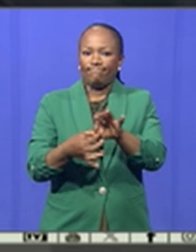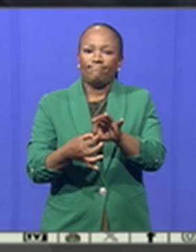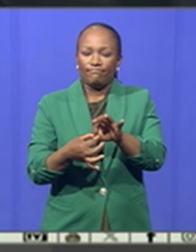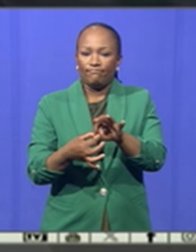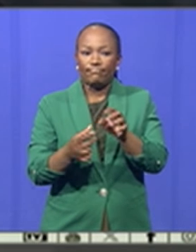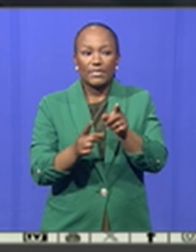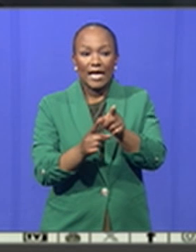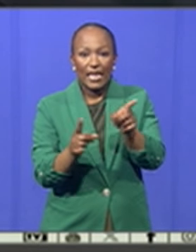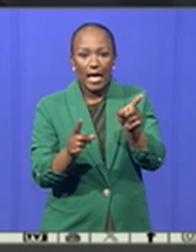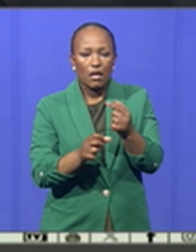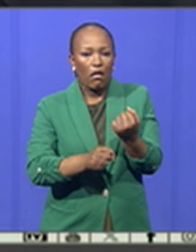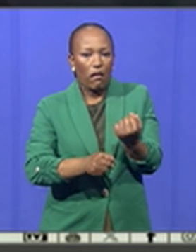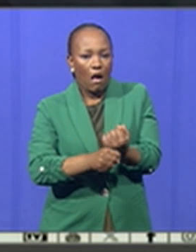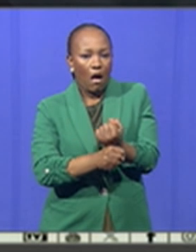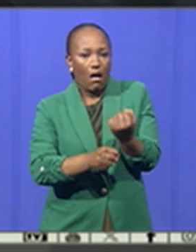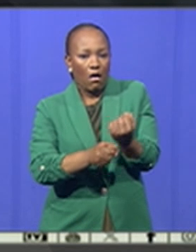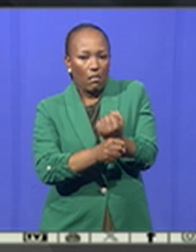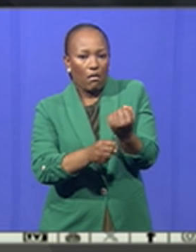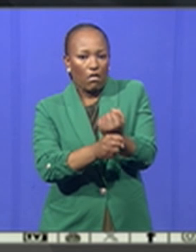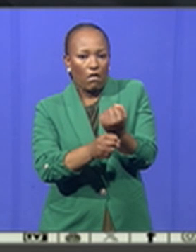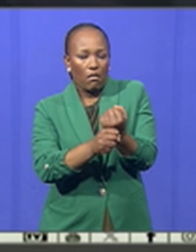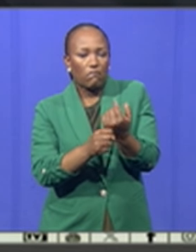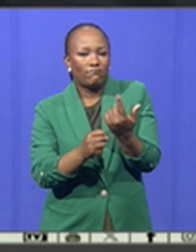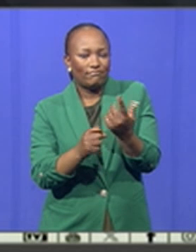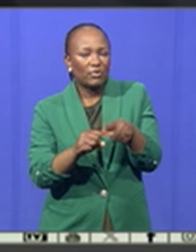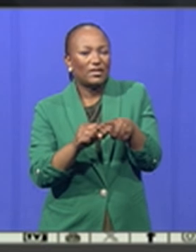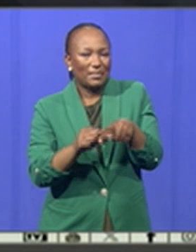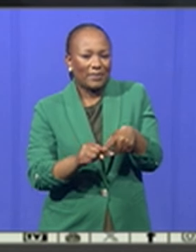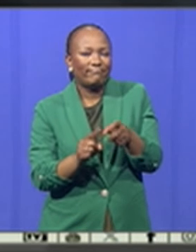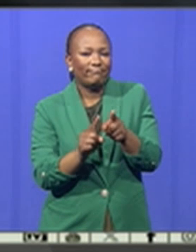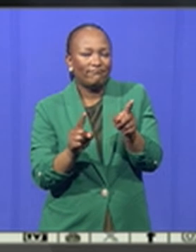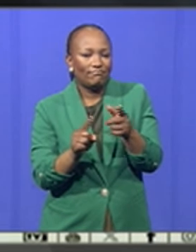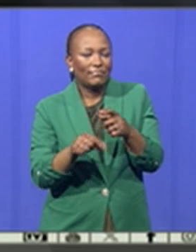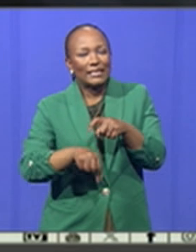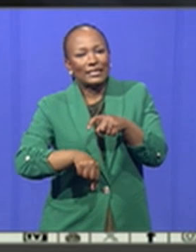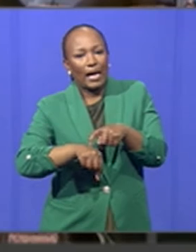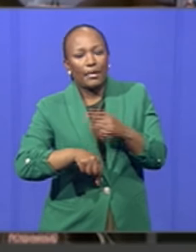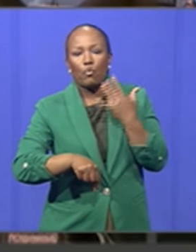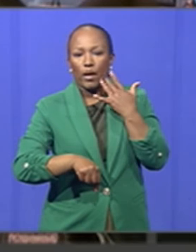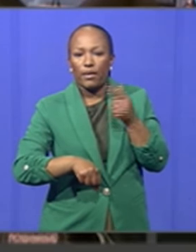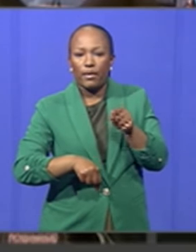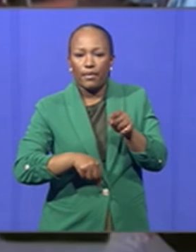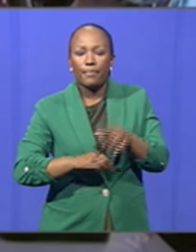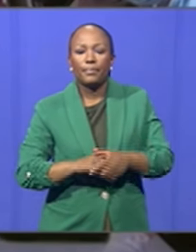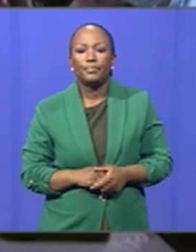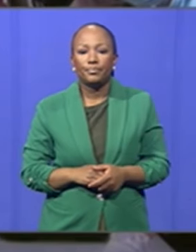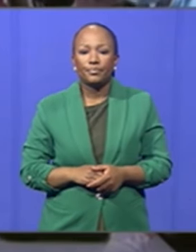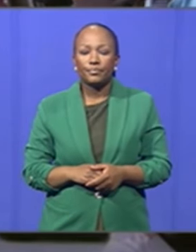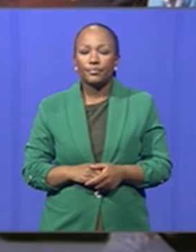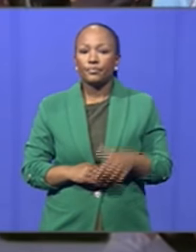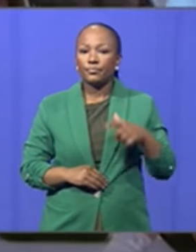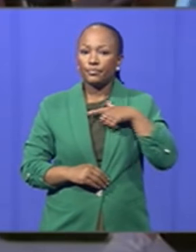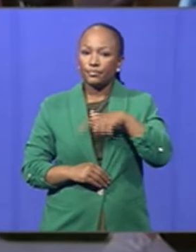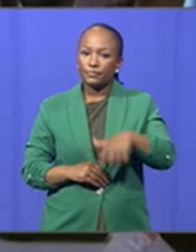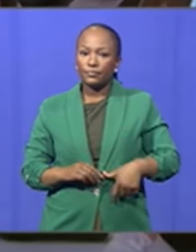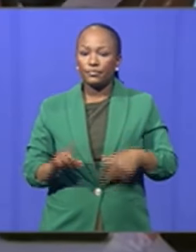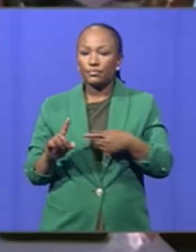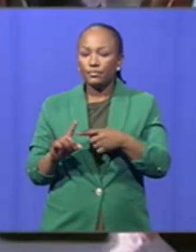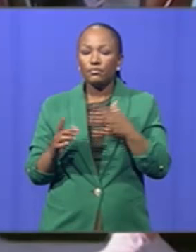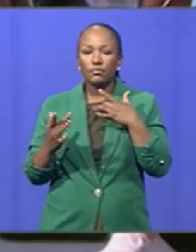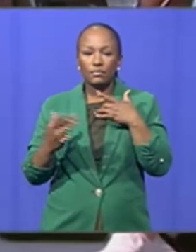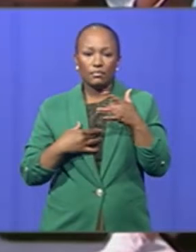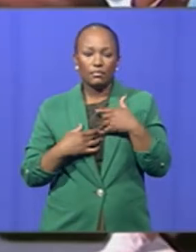they shall work that will determine precisely the timeline. Mopresidente o laeditše go tshwenyega ka ga